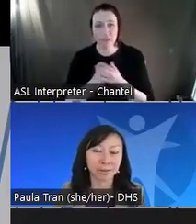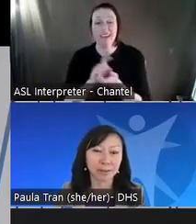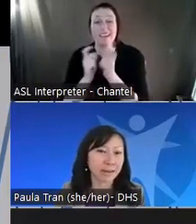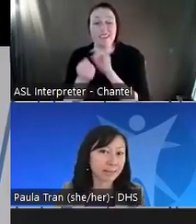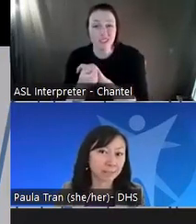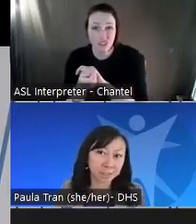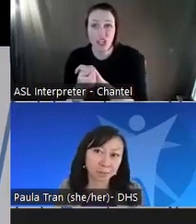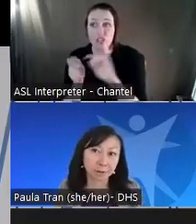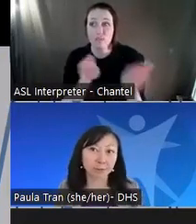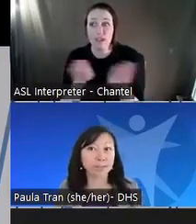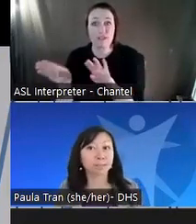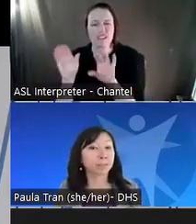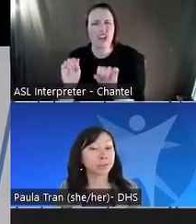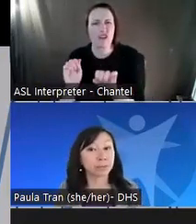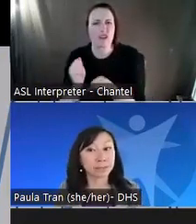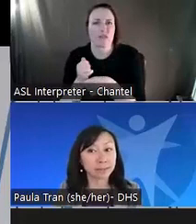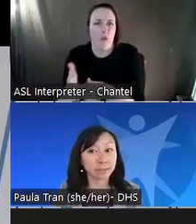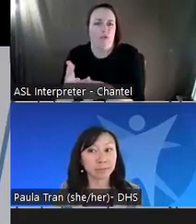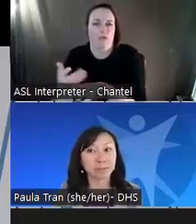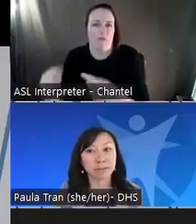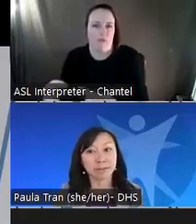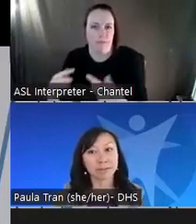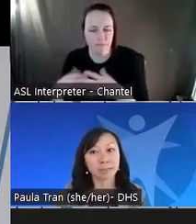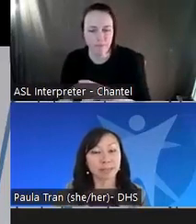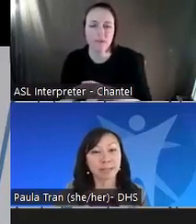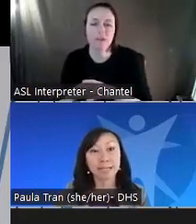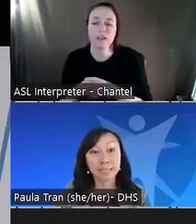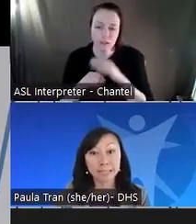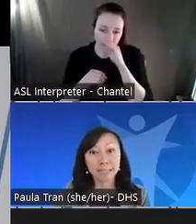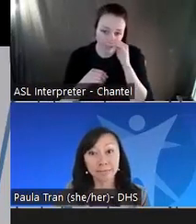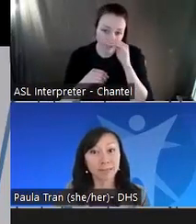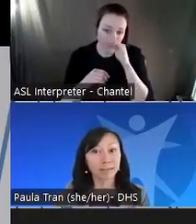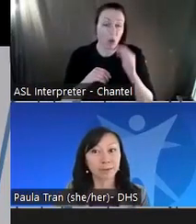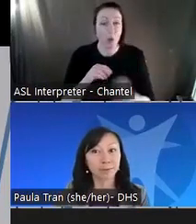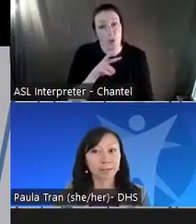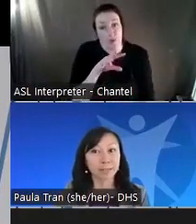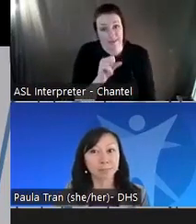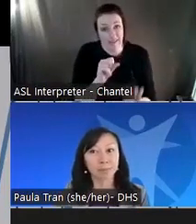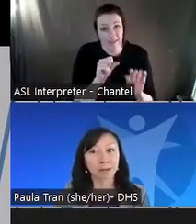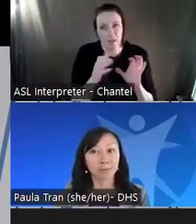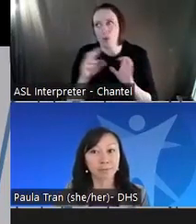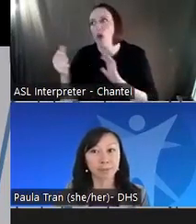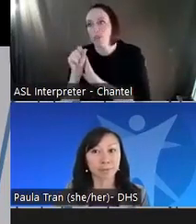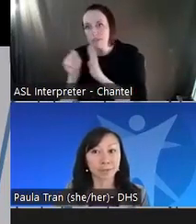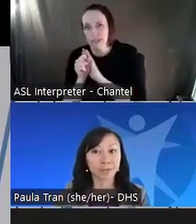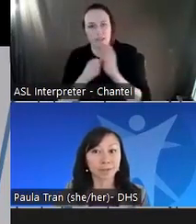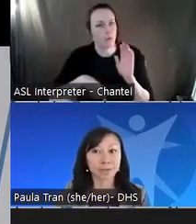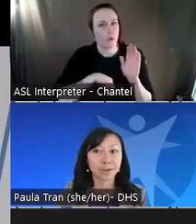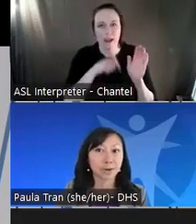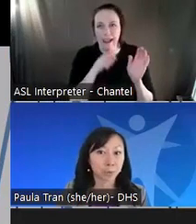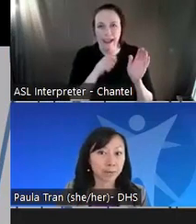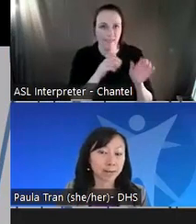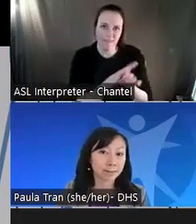health. As HJ just referenced, compared to the rest of the nation, Wisconsin has been significantly underfunding its public health efforts for